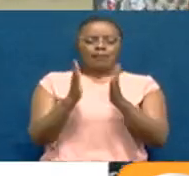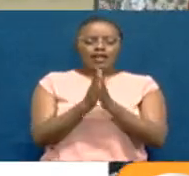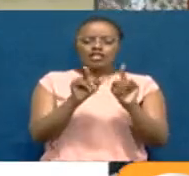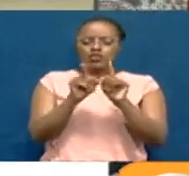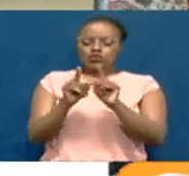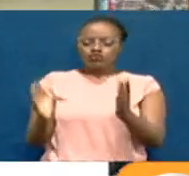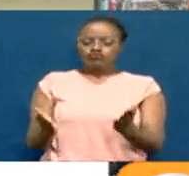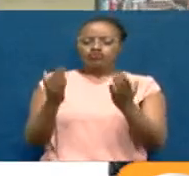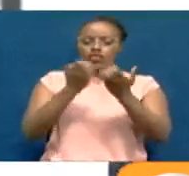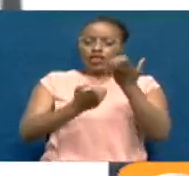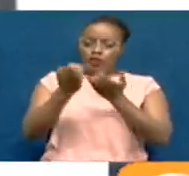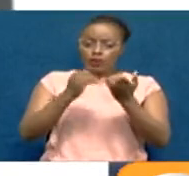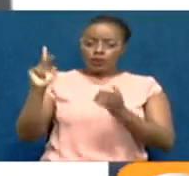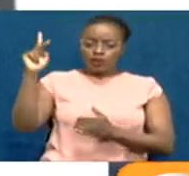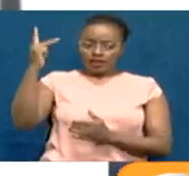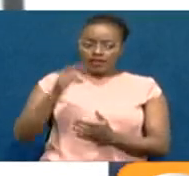kusisimua uchumi wa kitaifa.